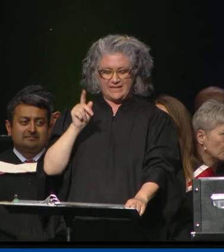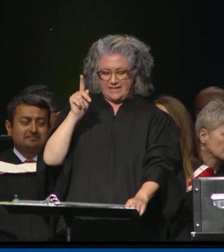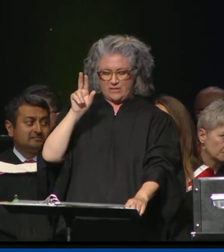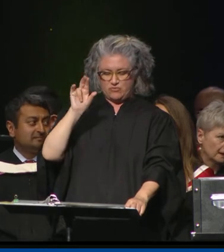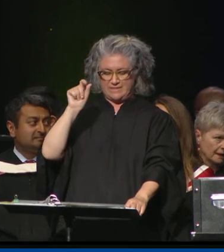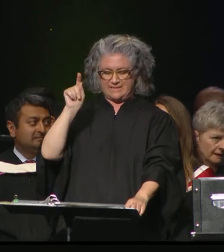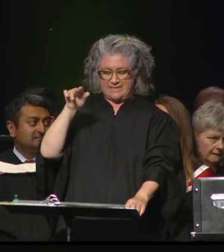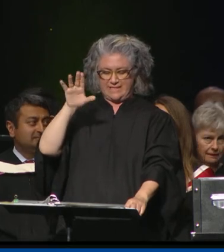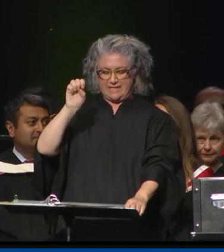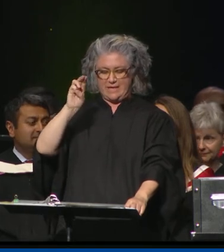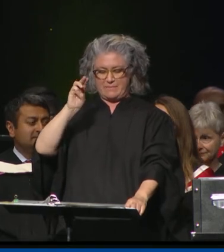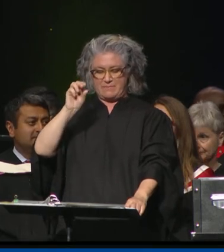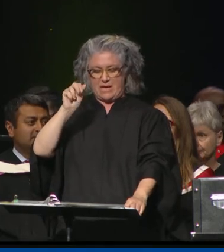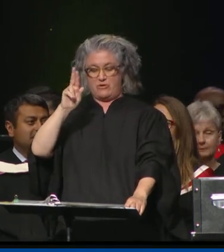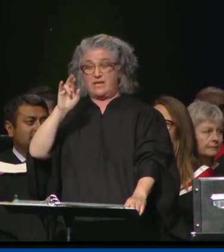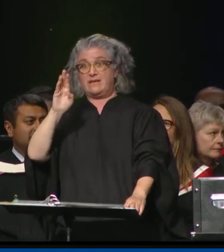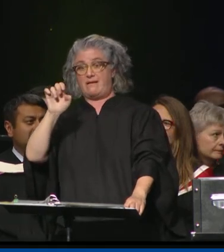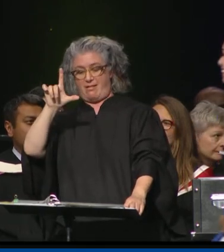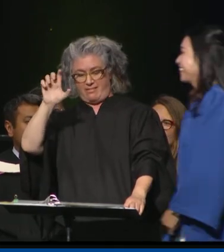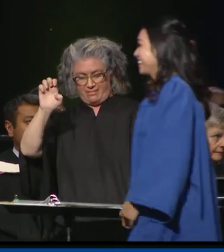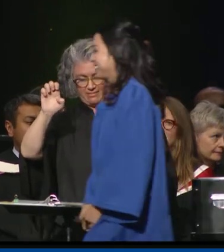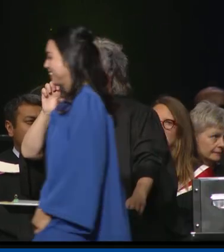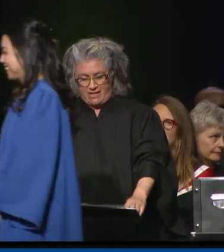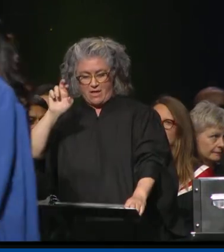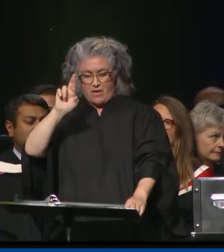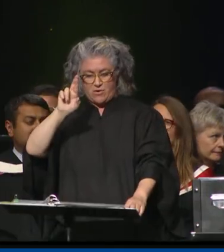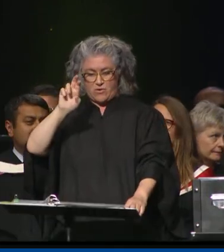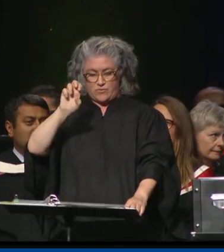Christine Marielle Realubin.